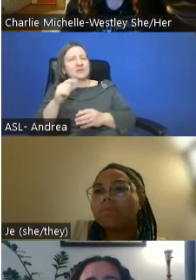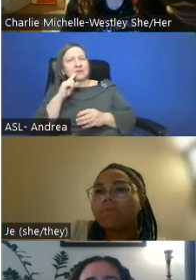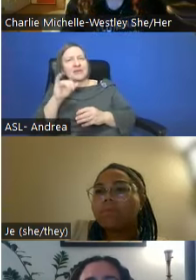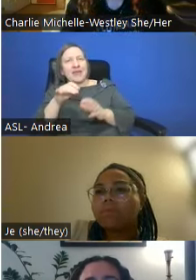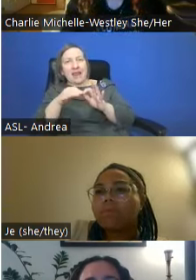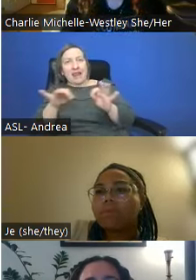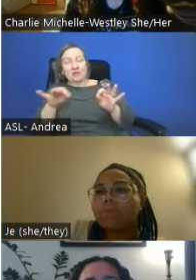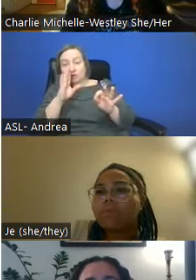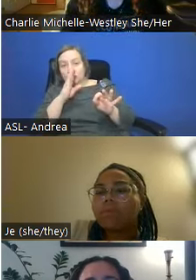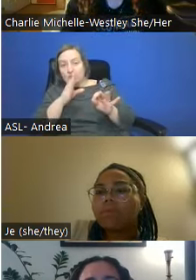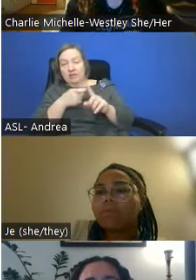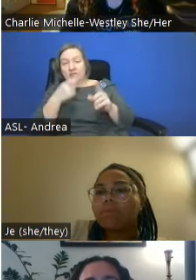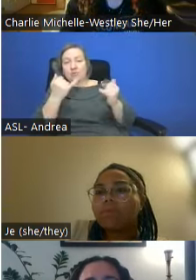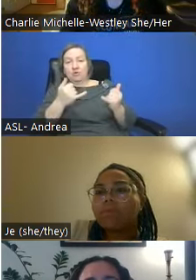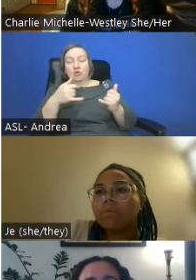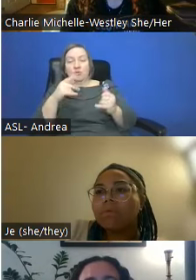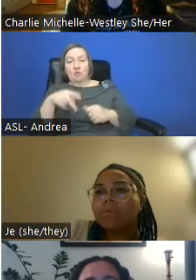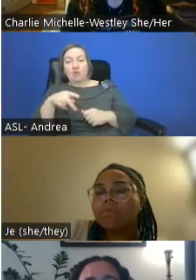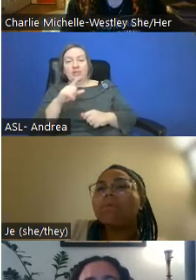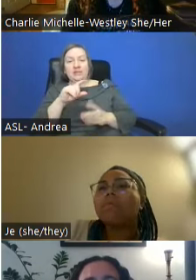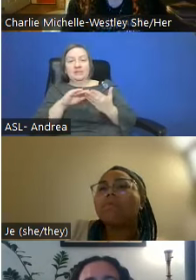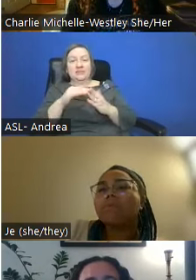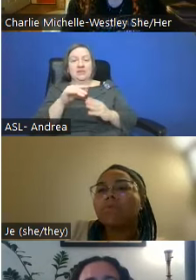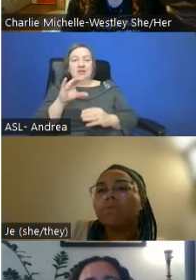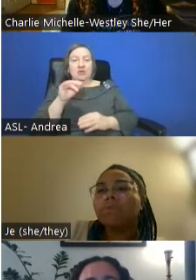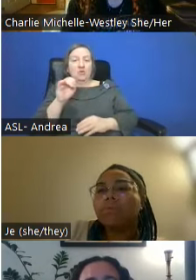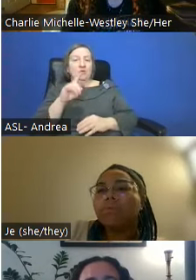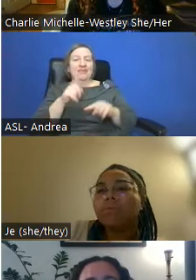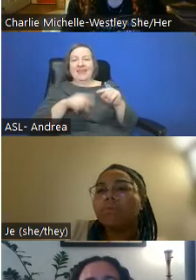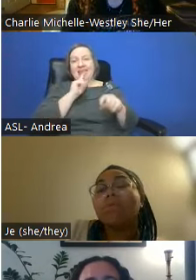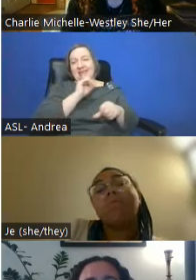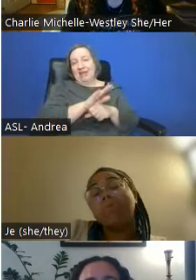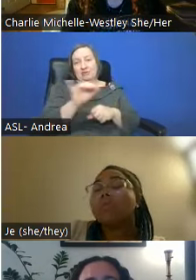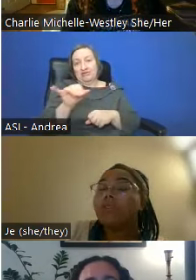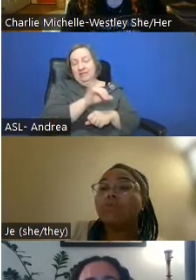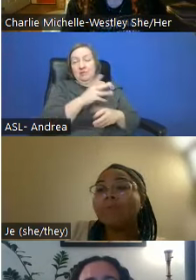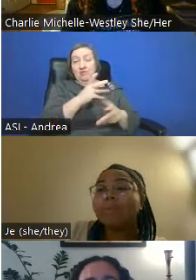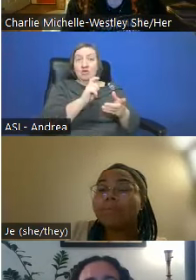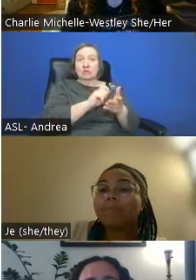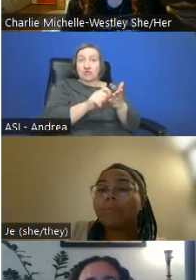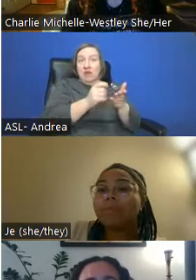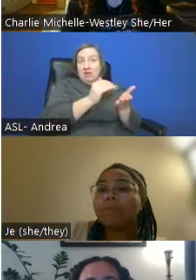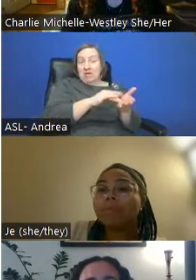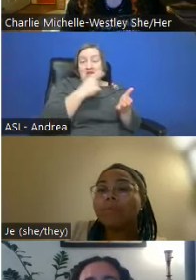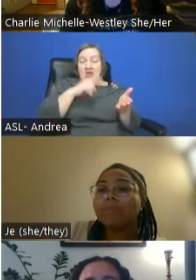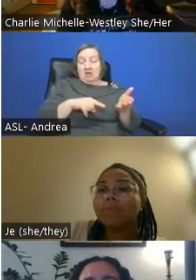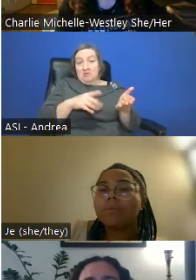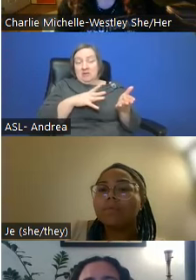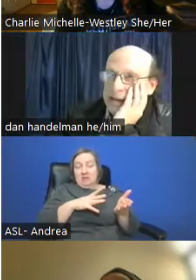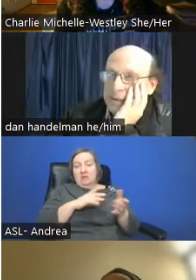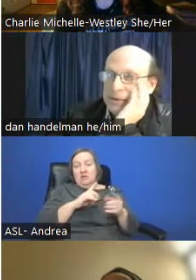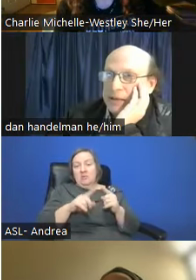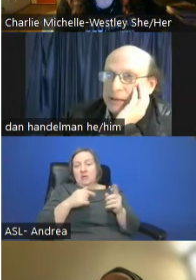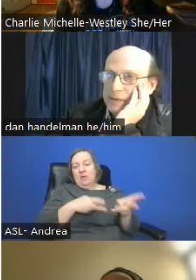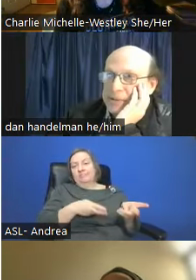language that's directly from the current Portland City Code, and they can't guarantee it either. I mean, if we want to rewrite it, it's okay with me. We lifted